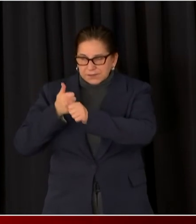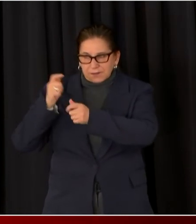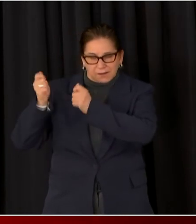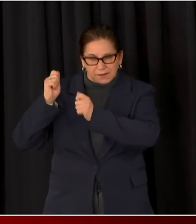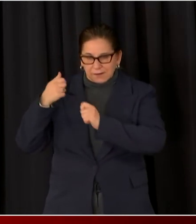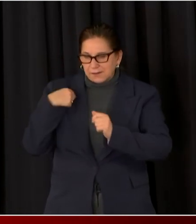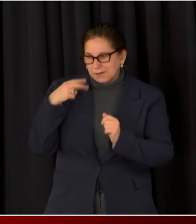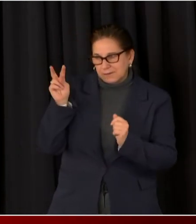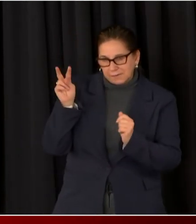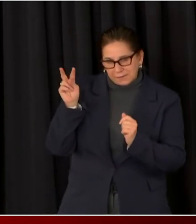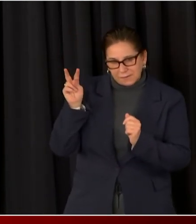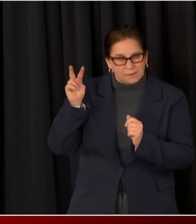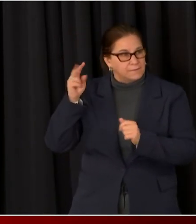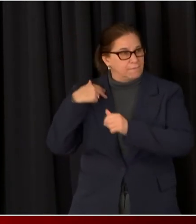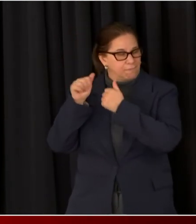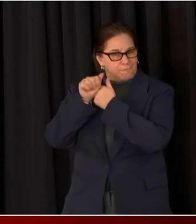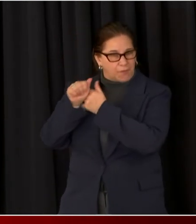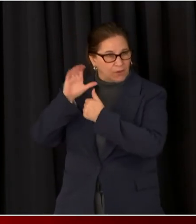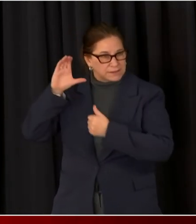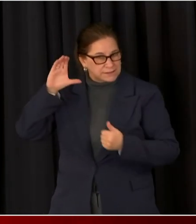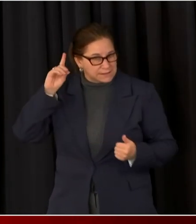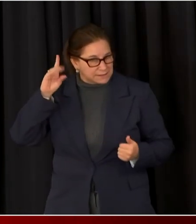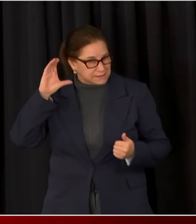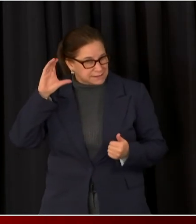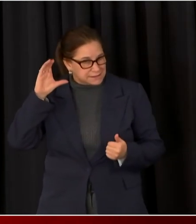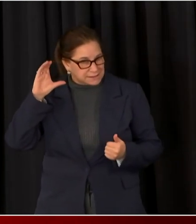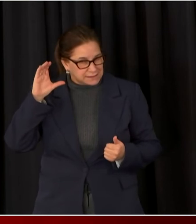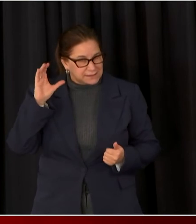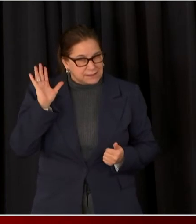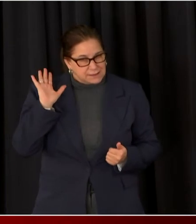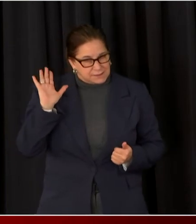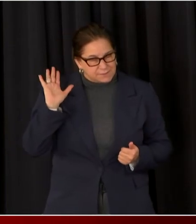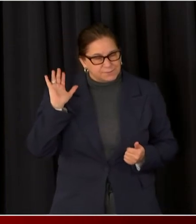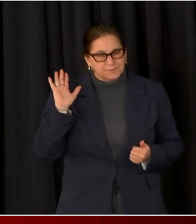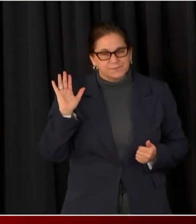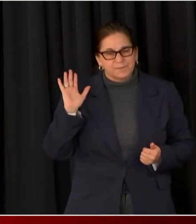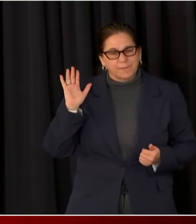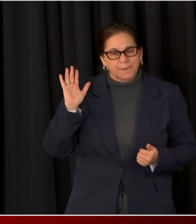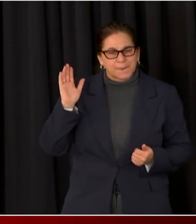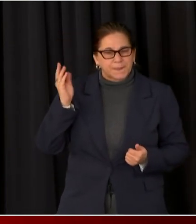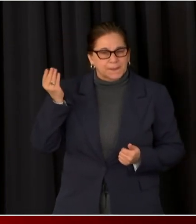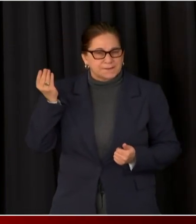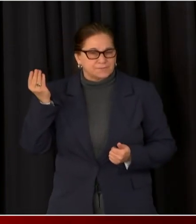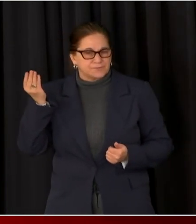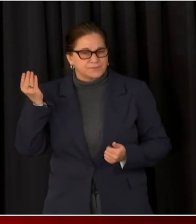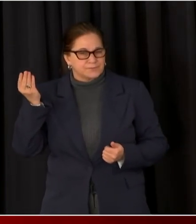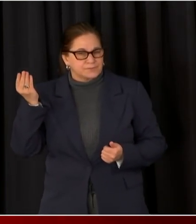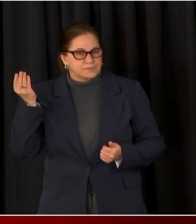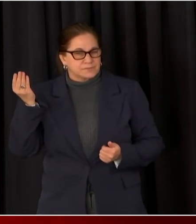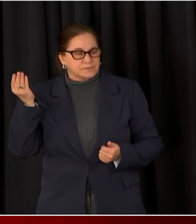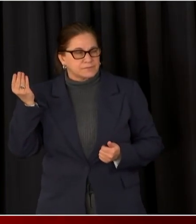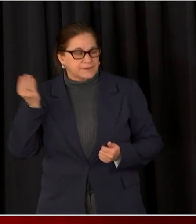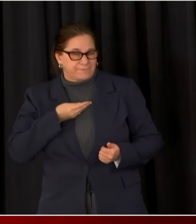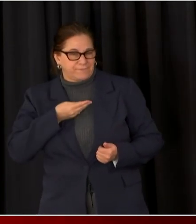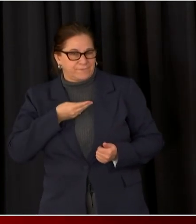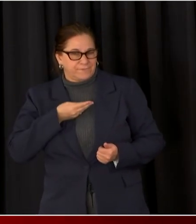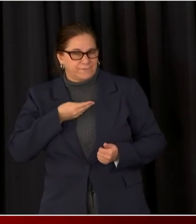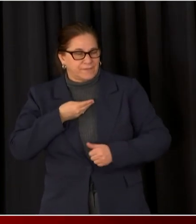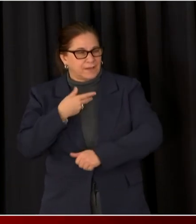the CDC will provide what's called vaccine information sheets or guidances that